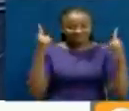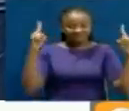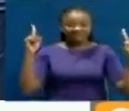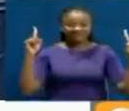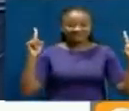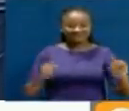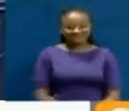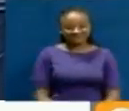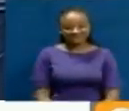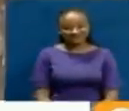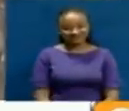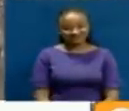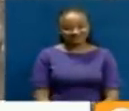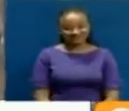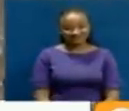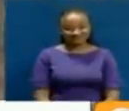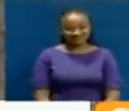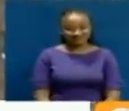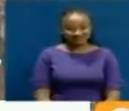by Waihiga Mwaura.